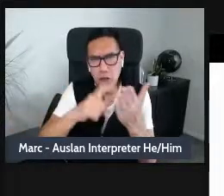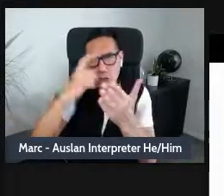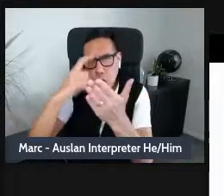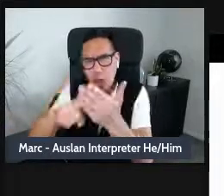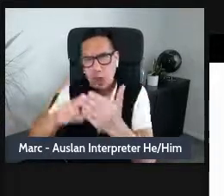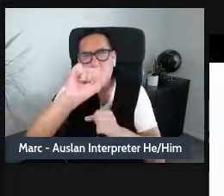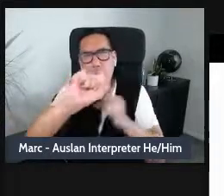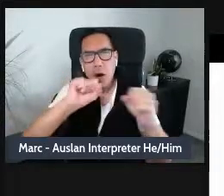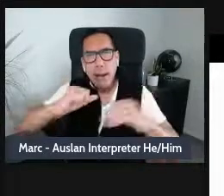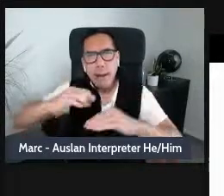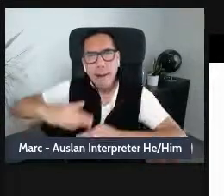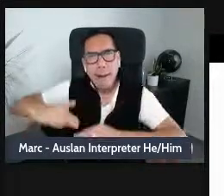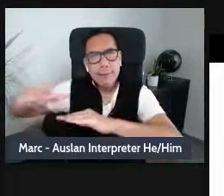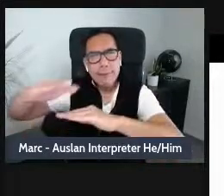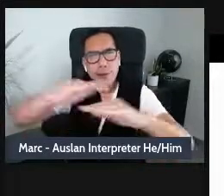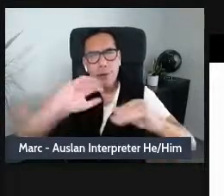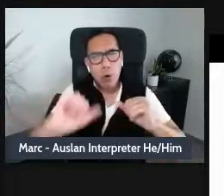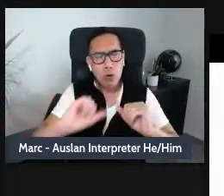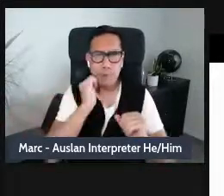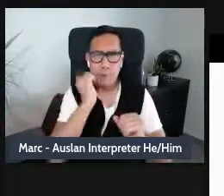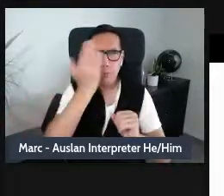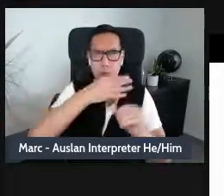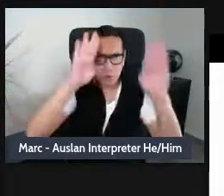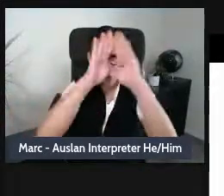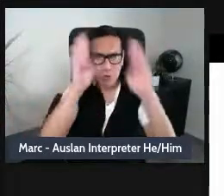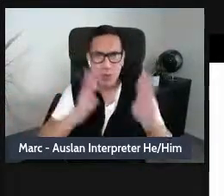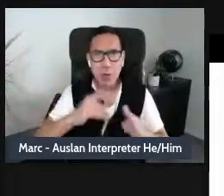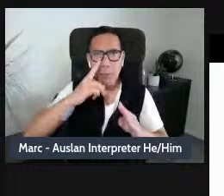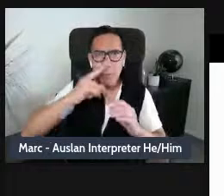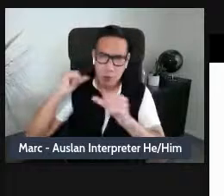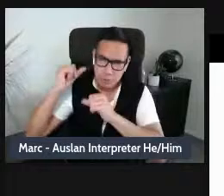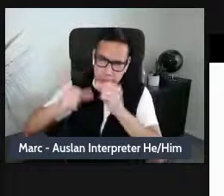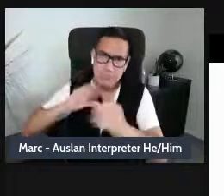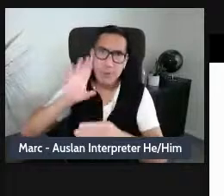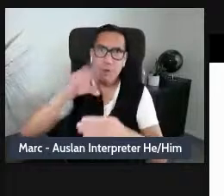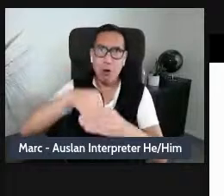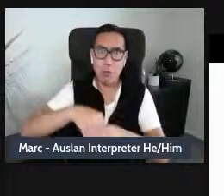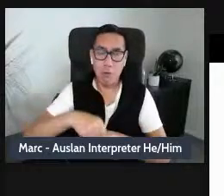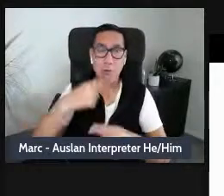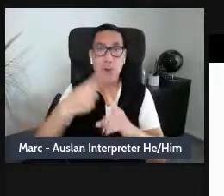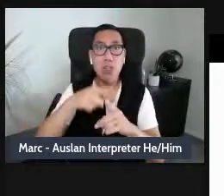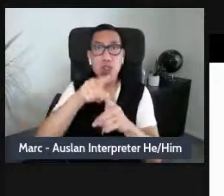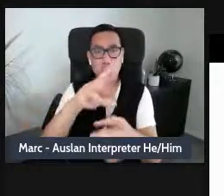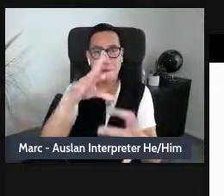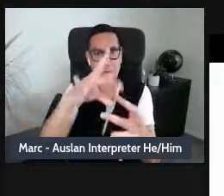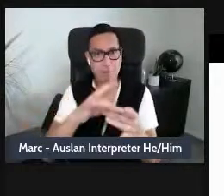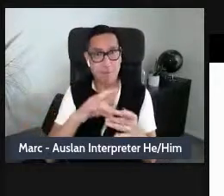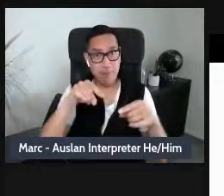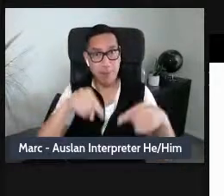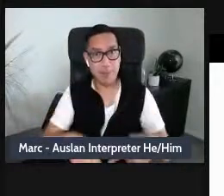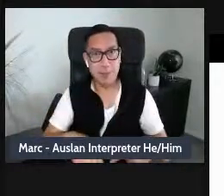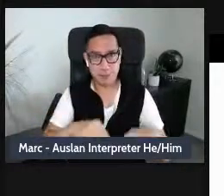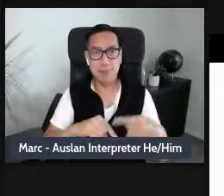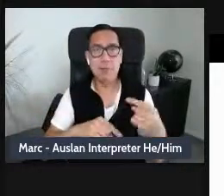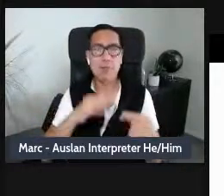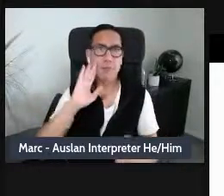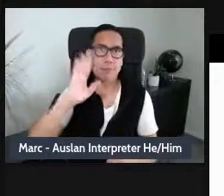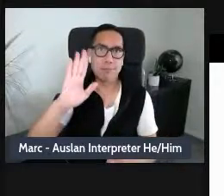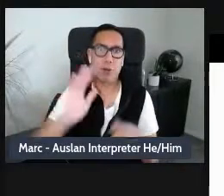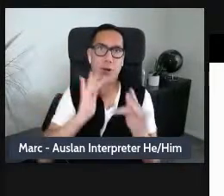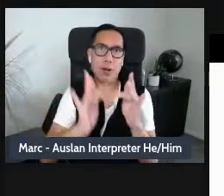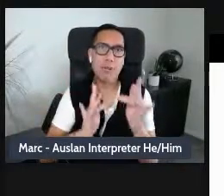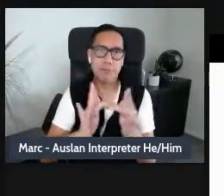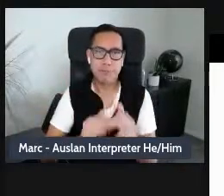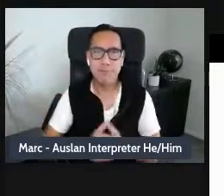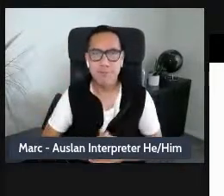today and the Aboriginal and Torres Strait Islander people participating in this meeting or webinar I pay my respects to elders past,